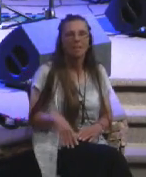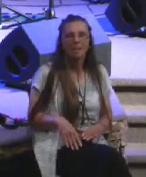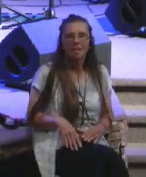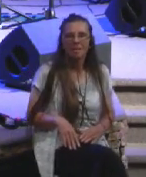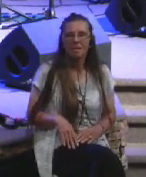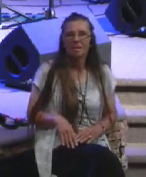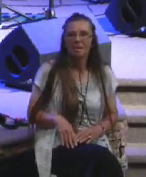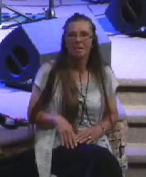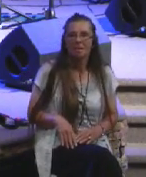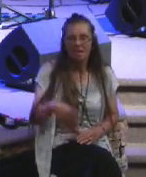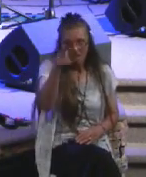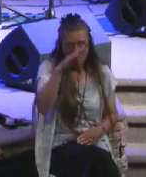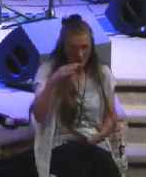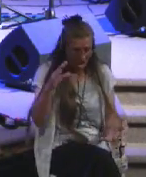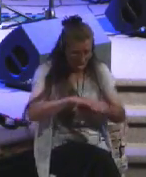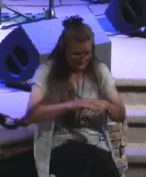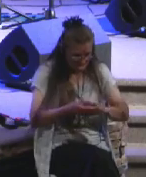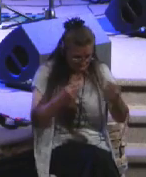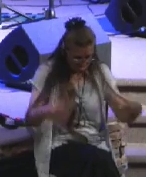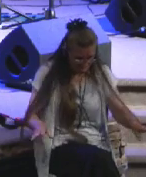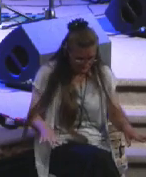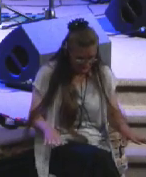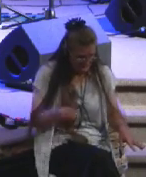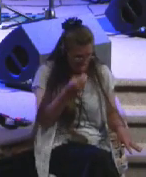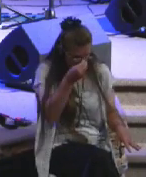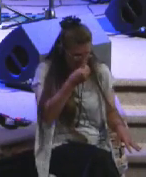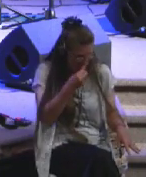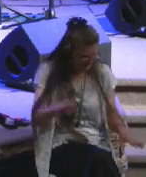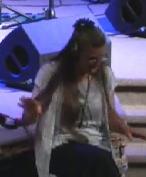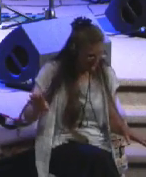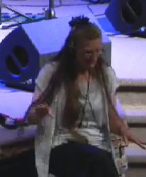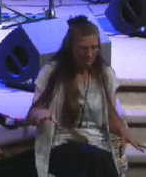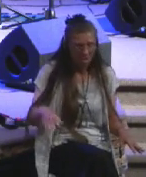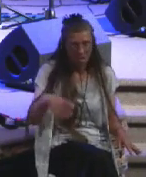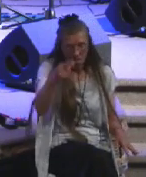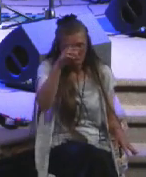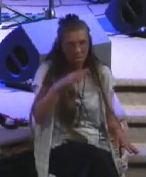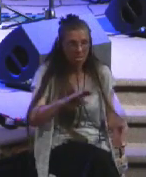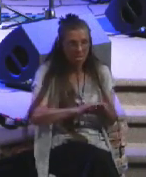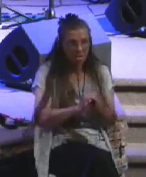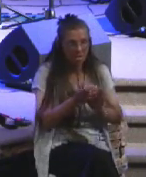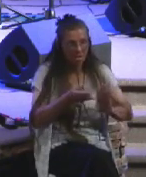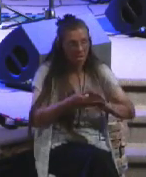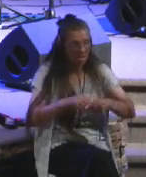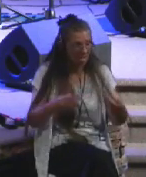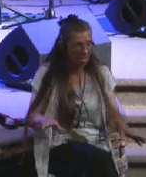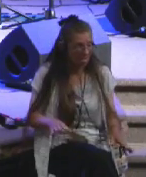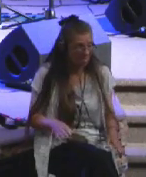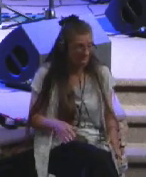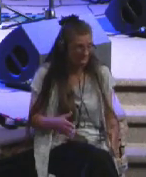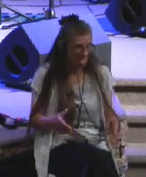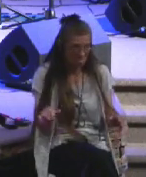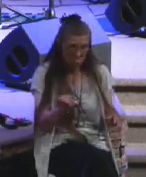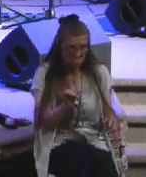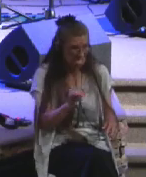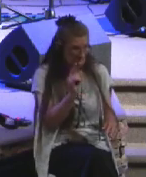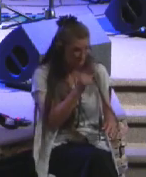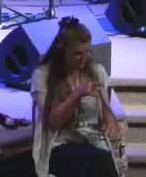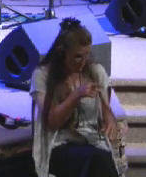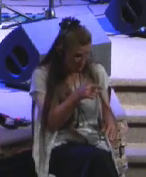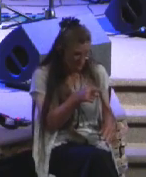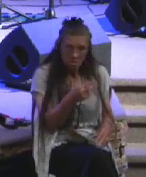Instead of, God killed your sons because they were wicked. God killed your sons because they acted like you. Yeah.